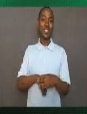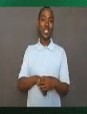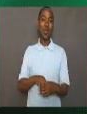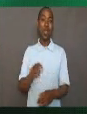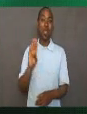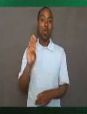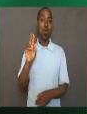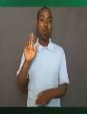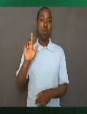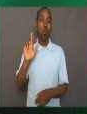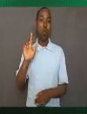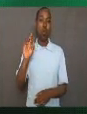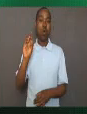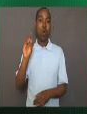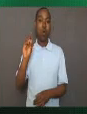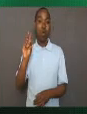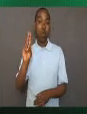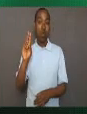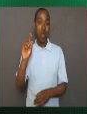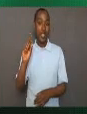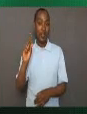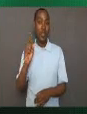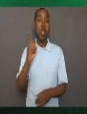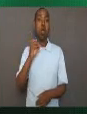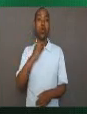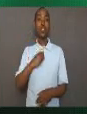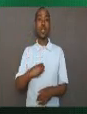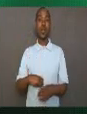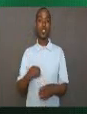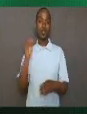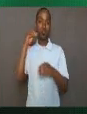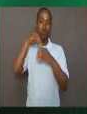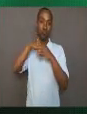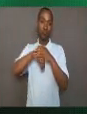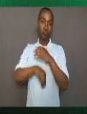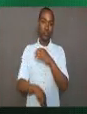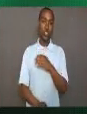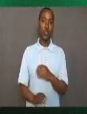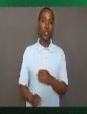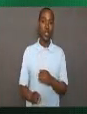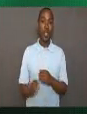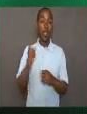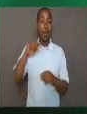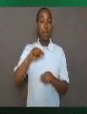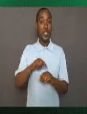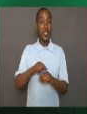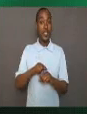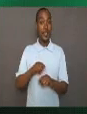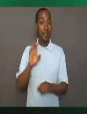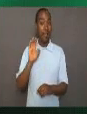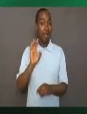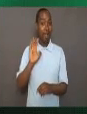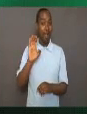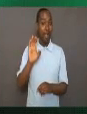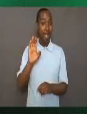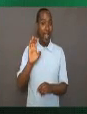bolus into the esophagus. A wave of powerful contractions forces